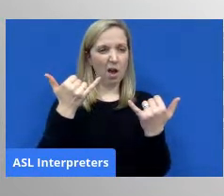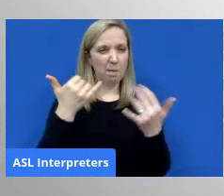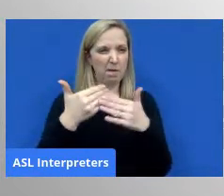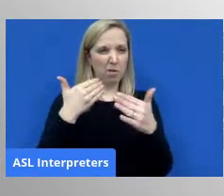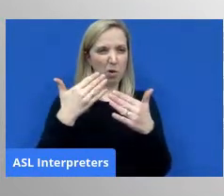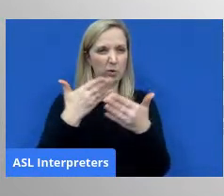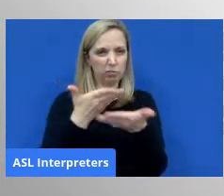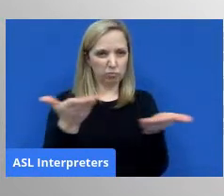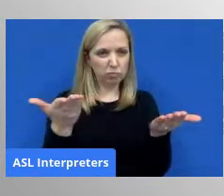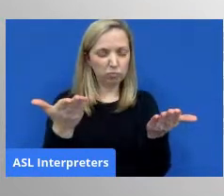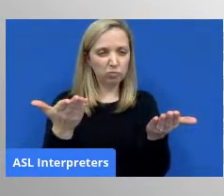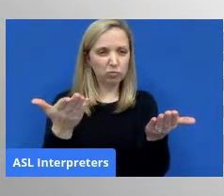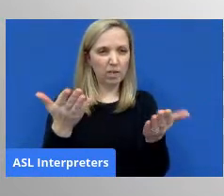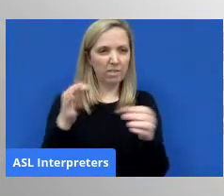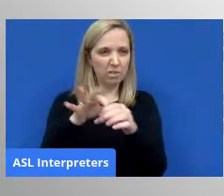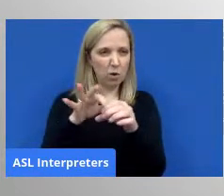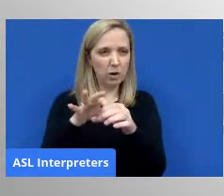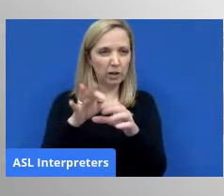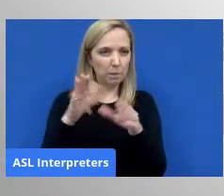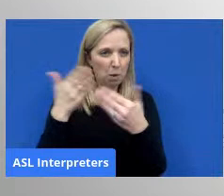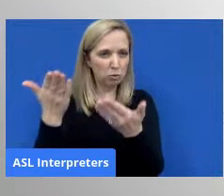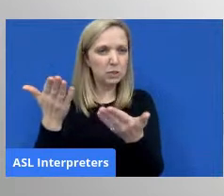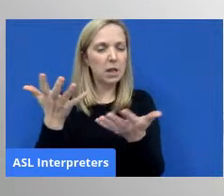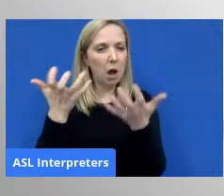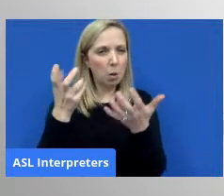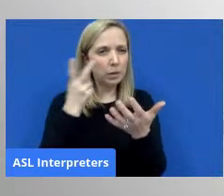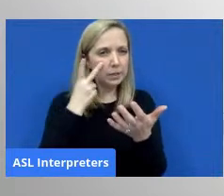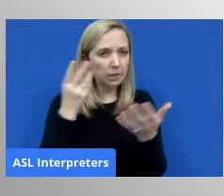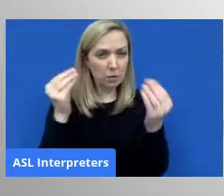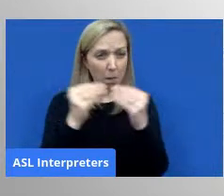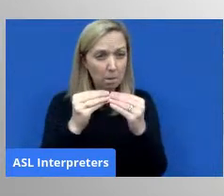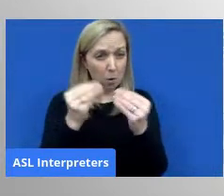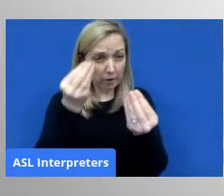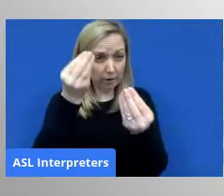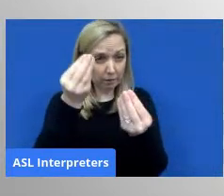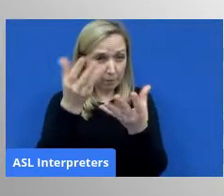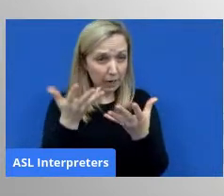I guess I should see if there's any additional information.